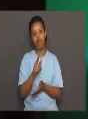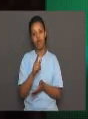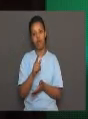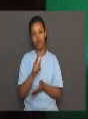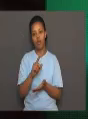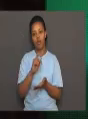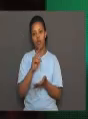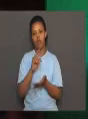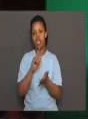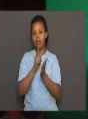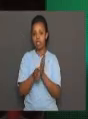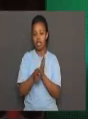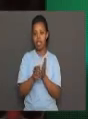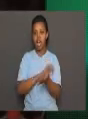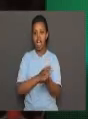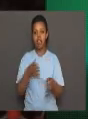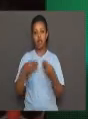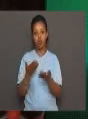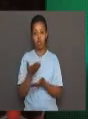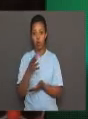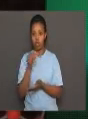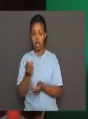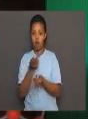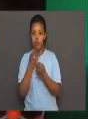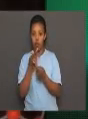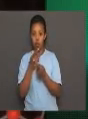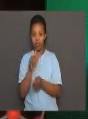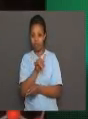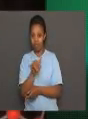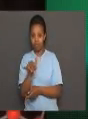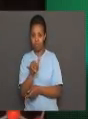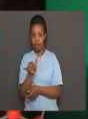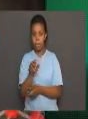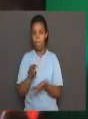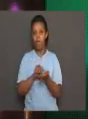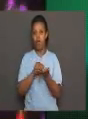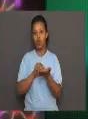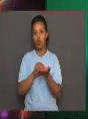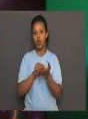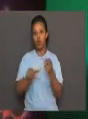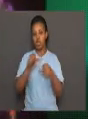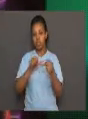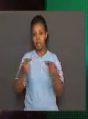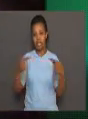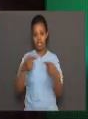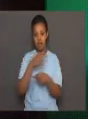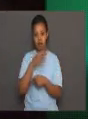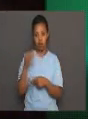Like carbohydrates and protein, the molecules link together in